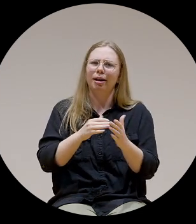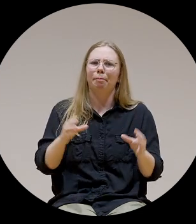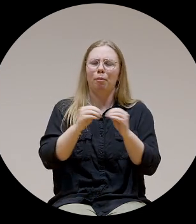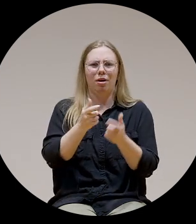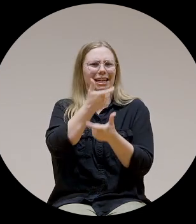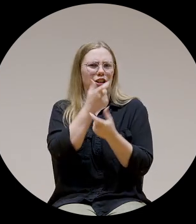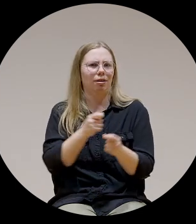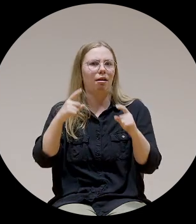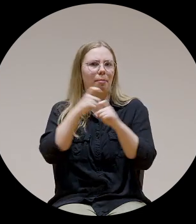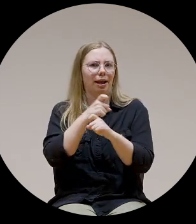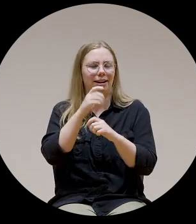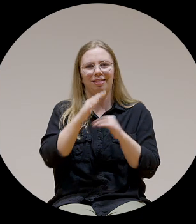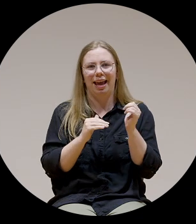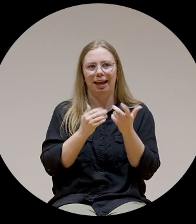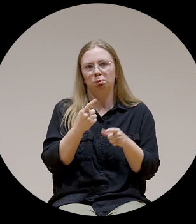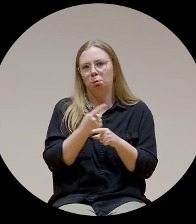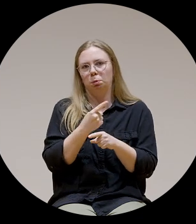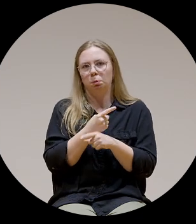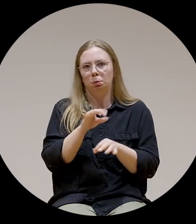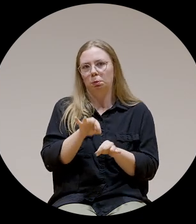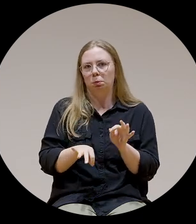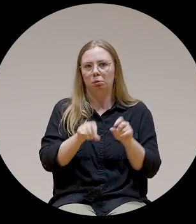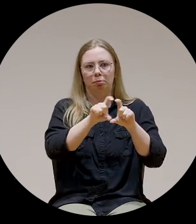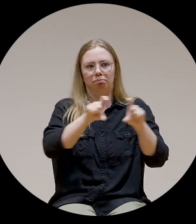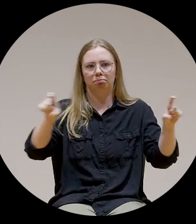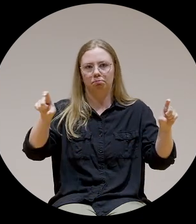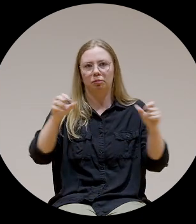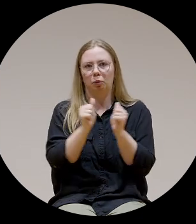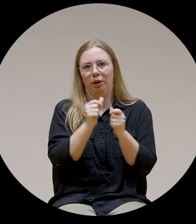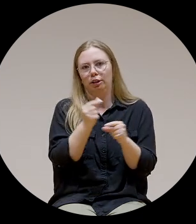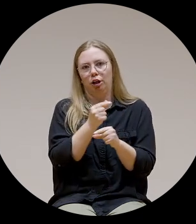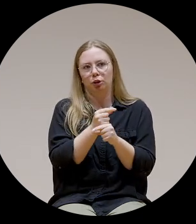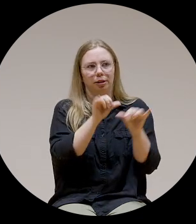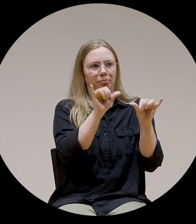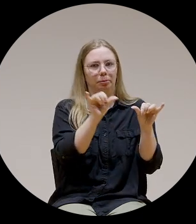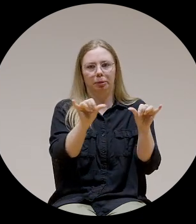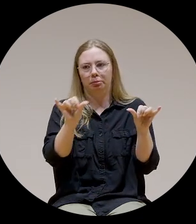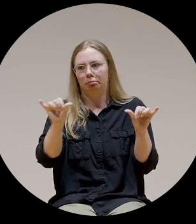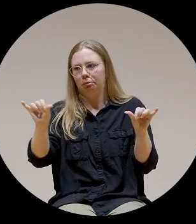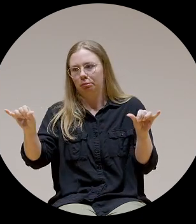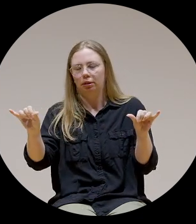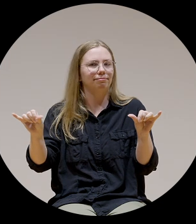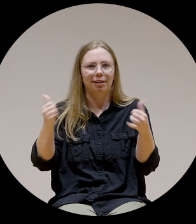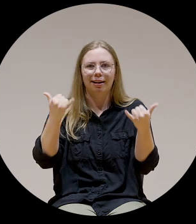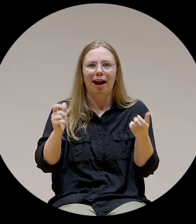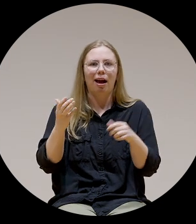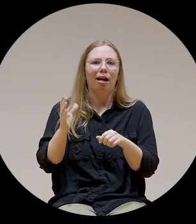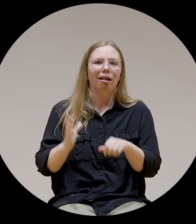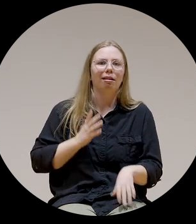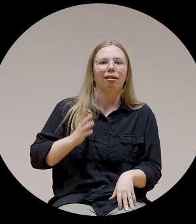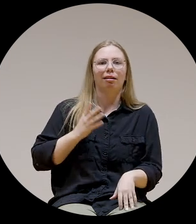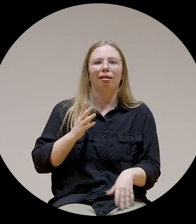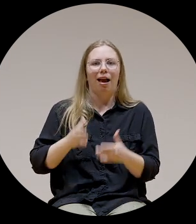more dynamic way, right, than if it were just a band of geometric stripes down the center of that cloth.